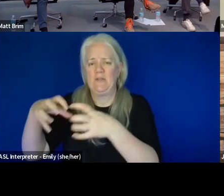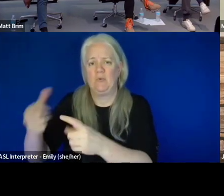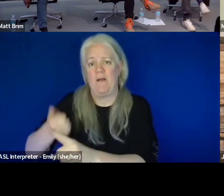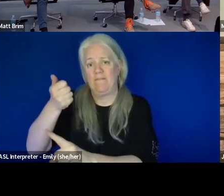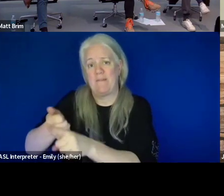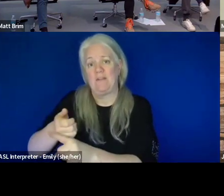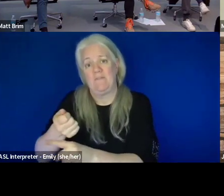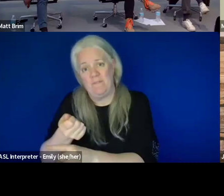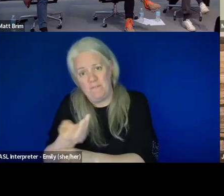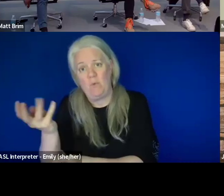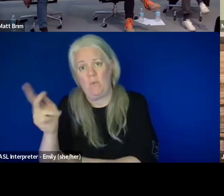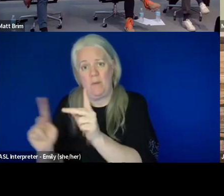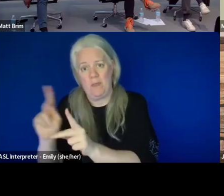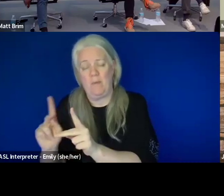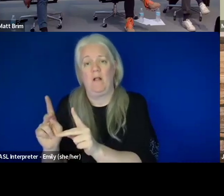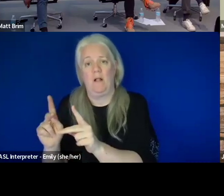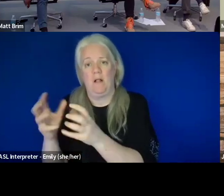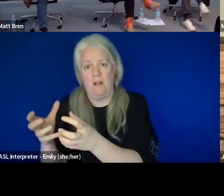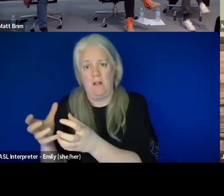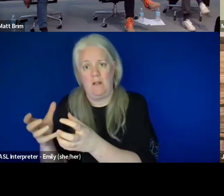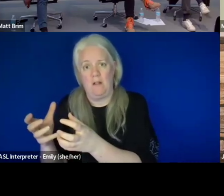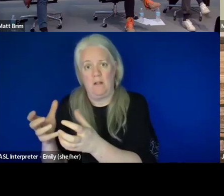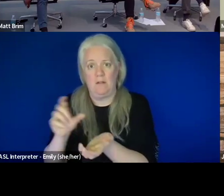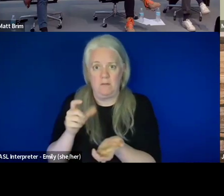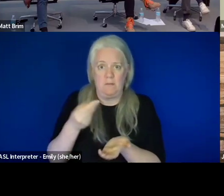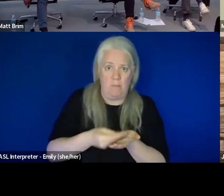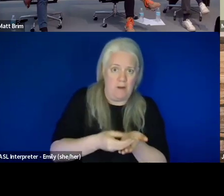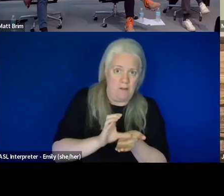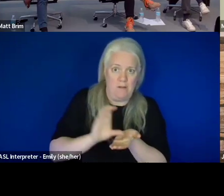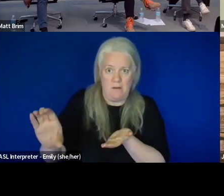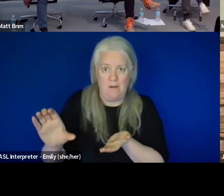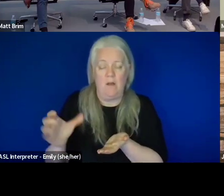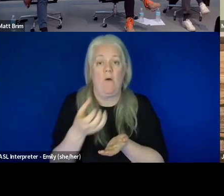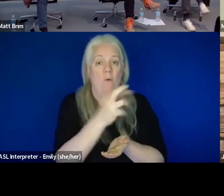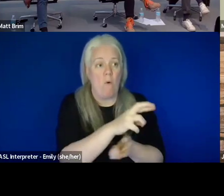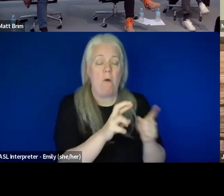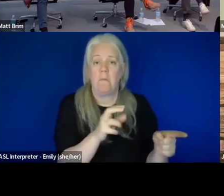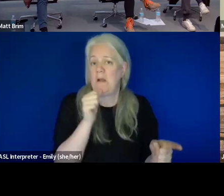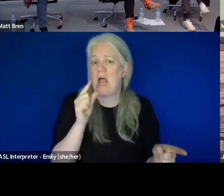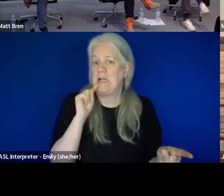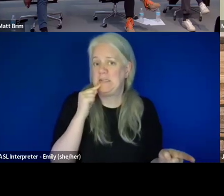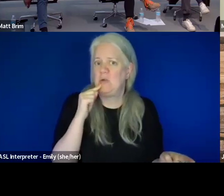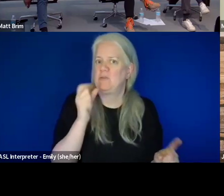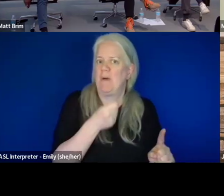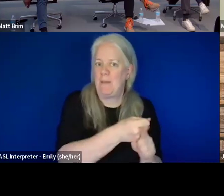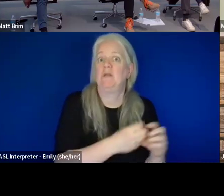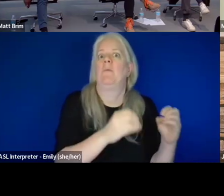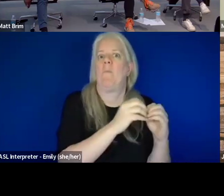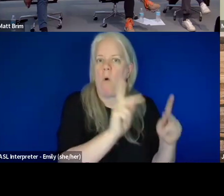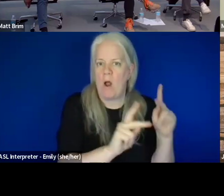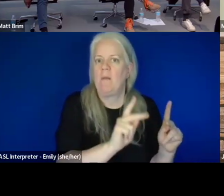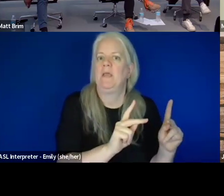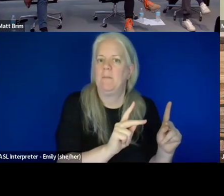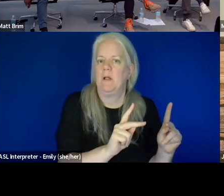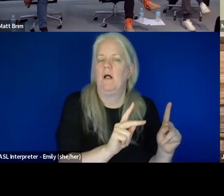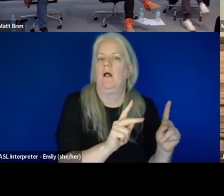smaller number, or it's a not too critical affecting more. That's what we're trying to get. So a